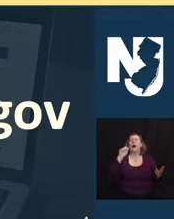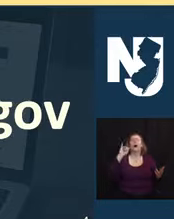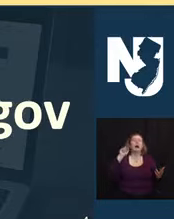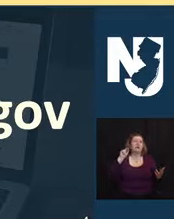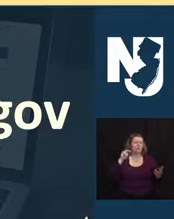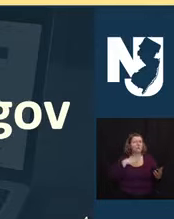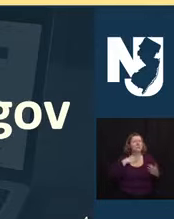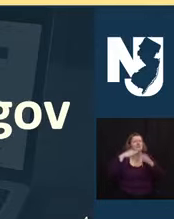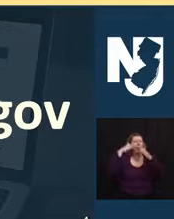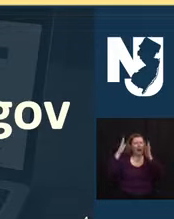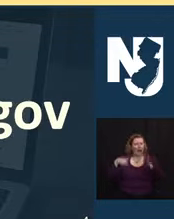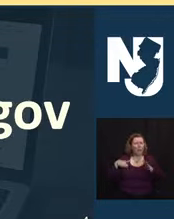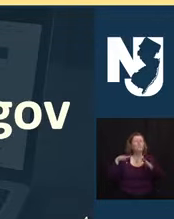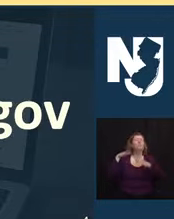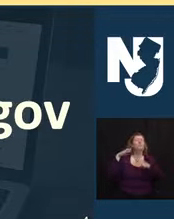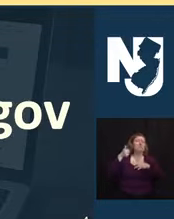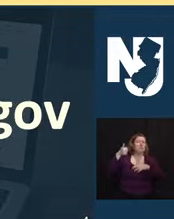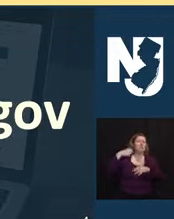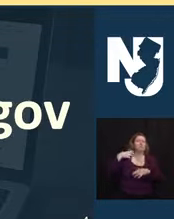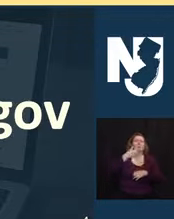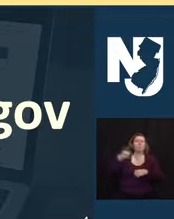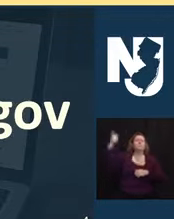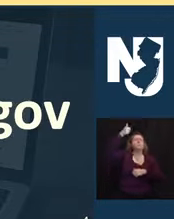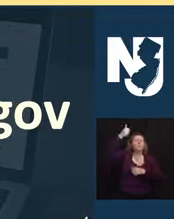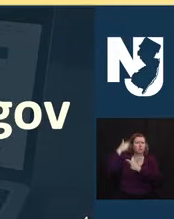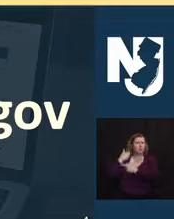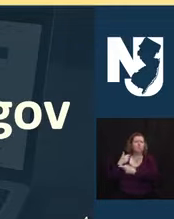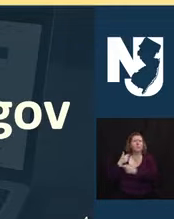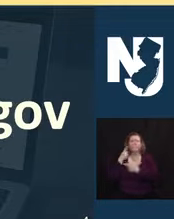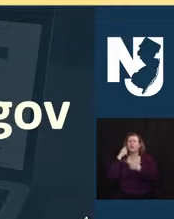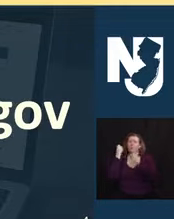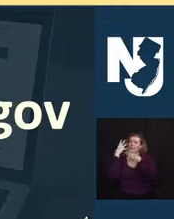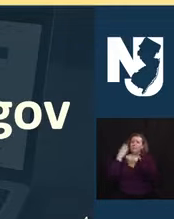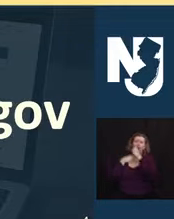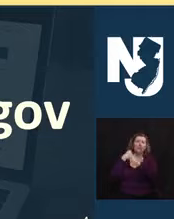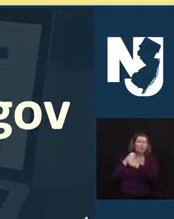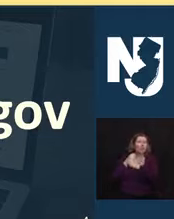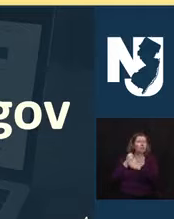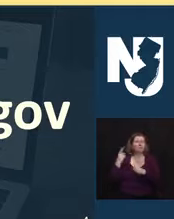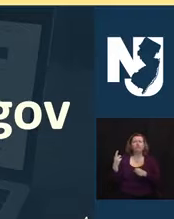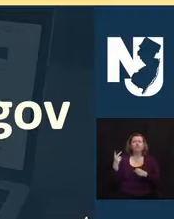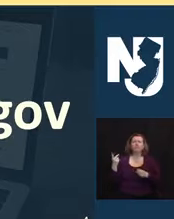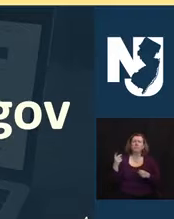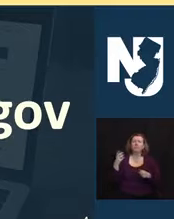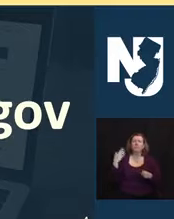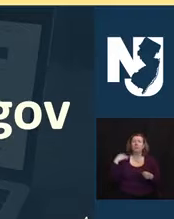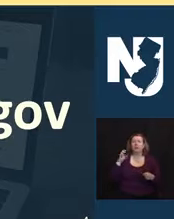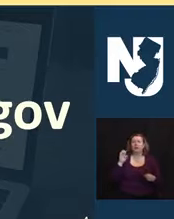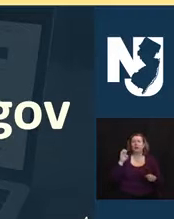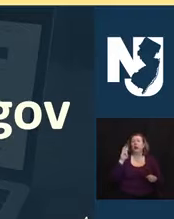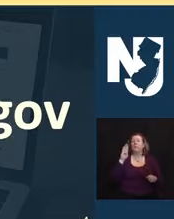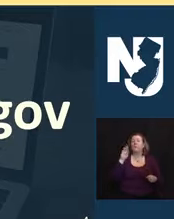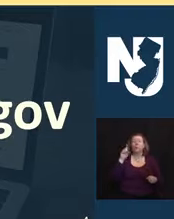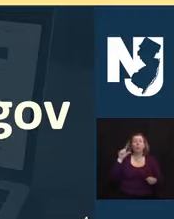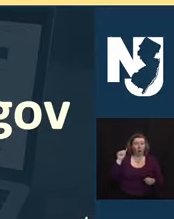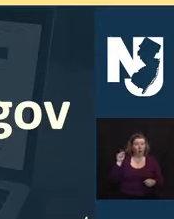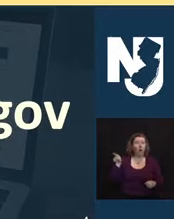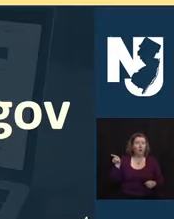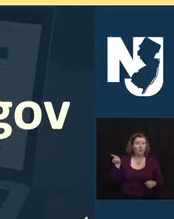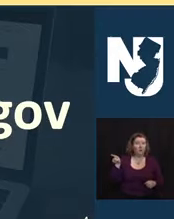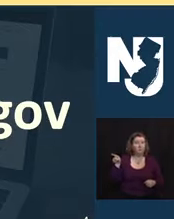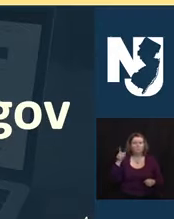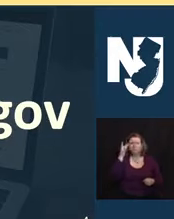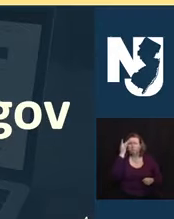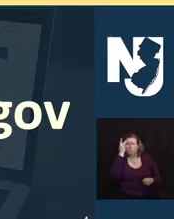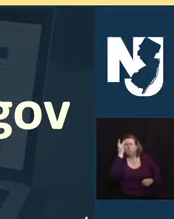calling Ron, who's been a friend for a couple of decades, in his former capacity as the Ebola czar. And I went through our modeling,